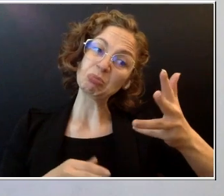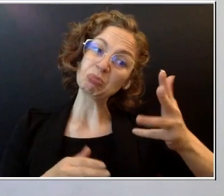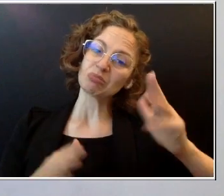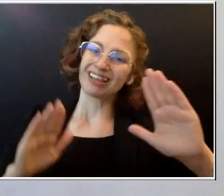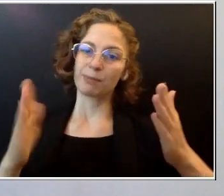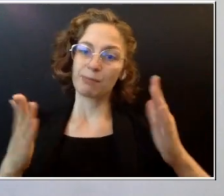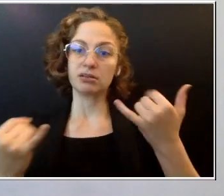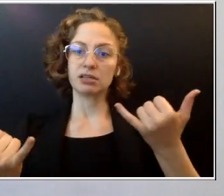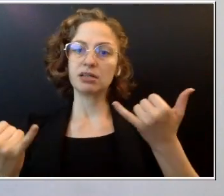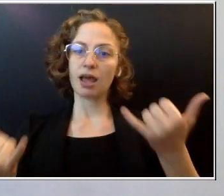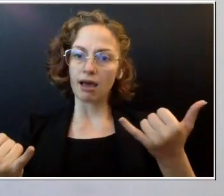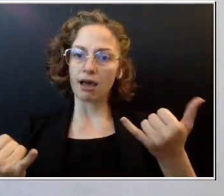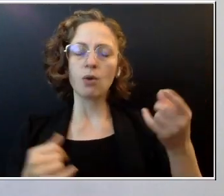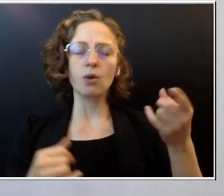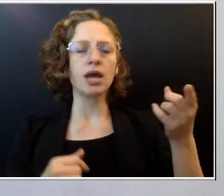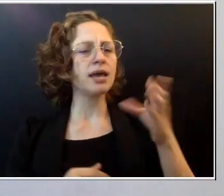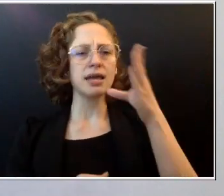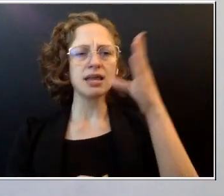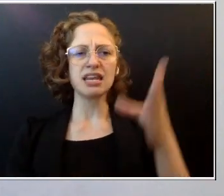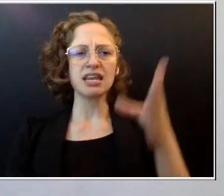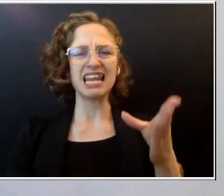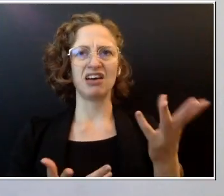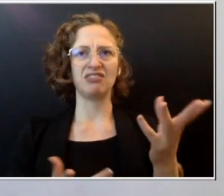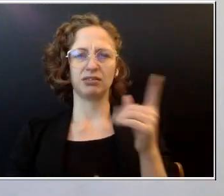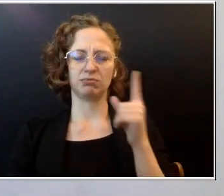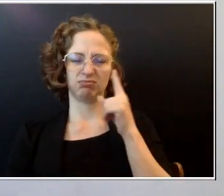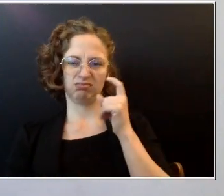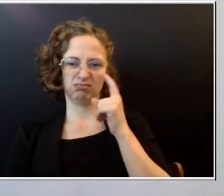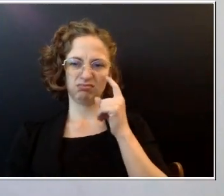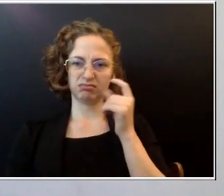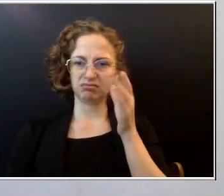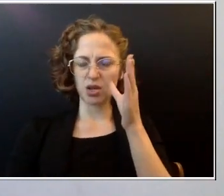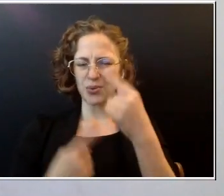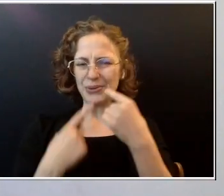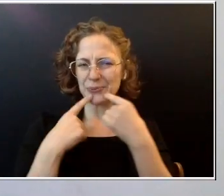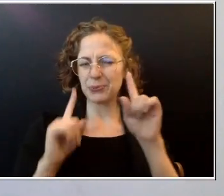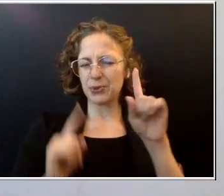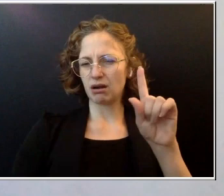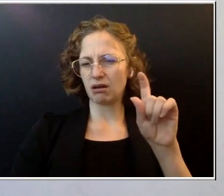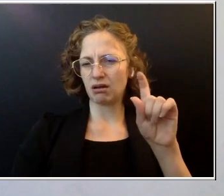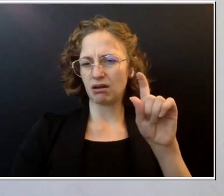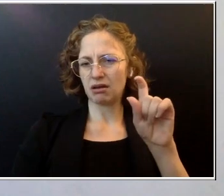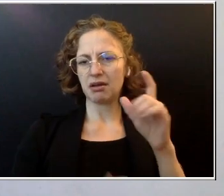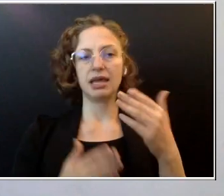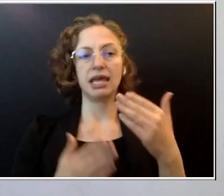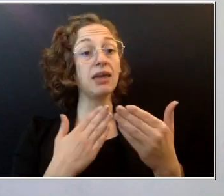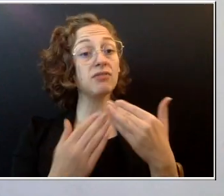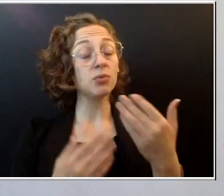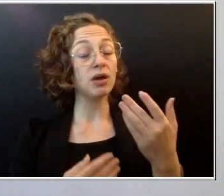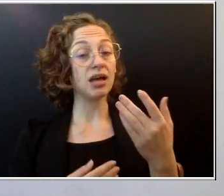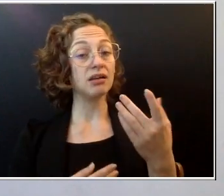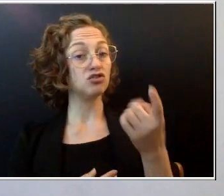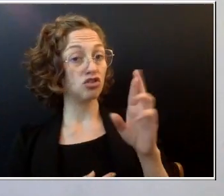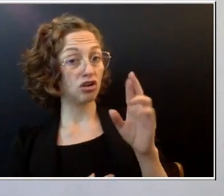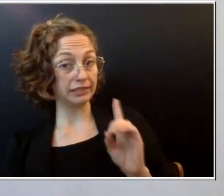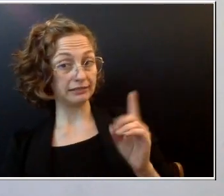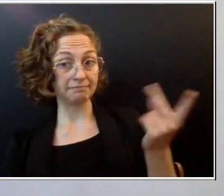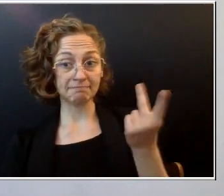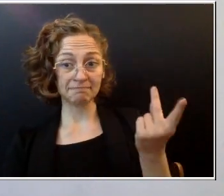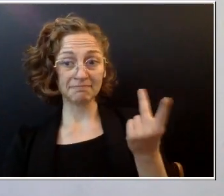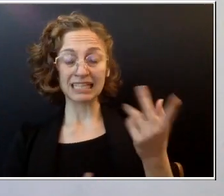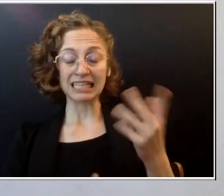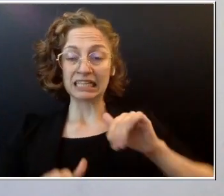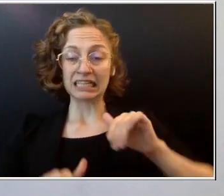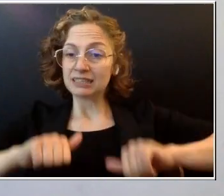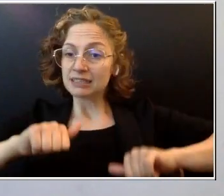or questioned if it was going to work or not. Even when Dr. Doolittle and I were, hesitant about, we're not sure, if this